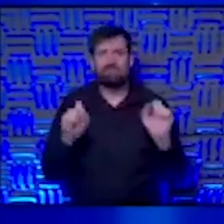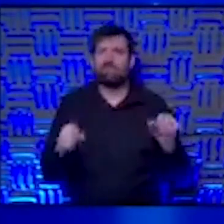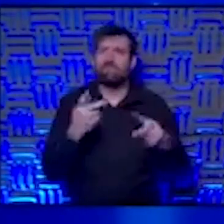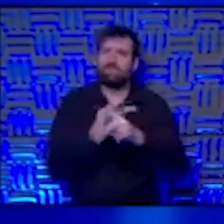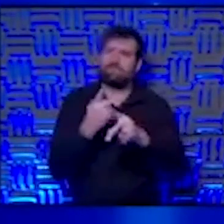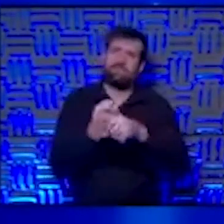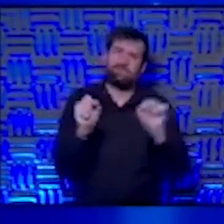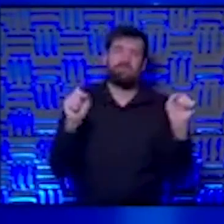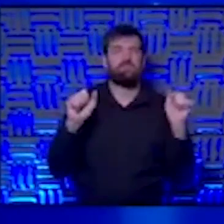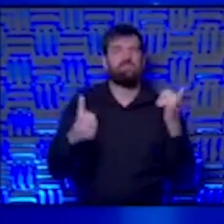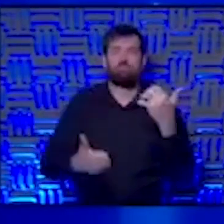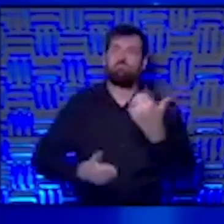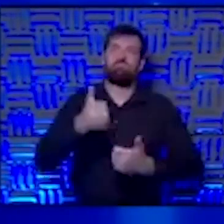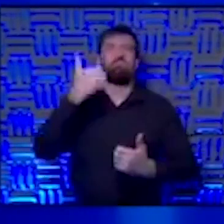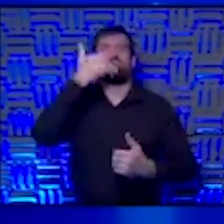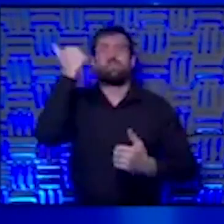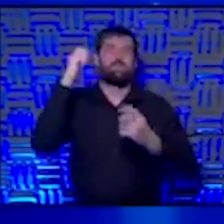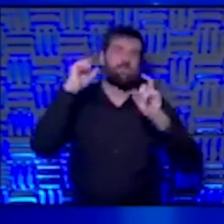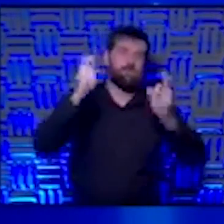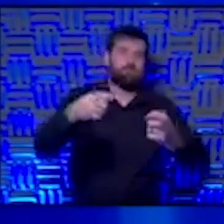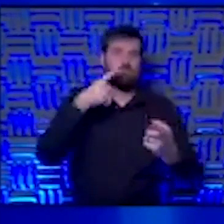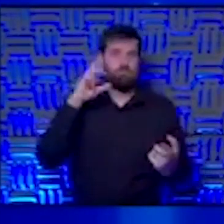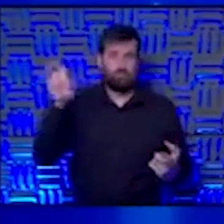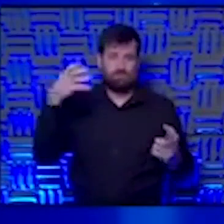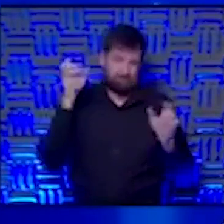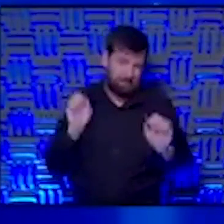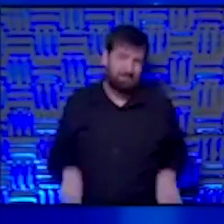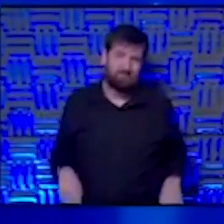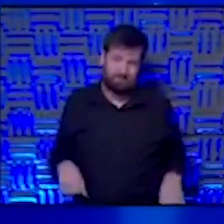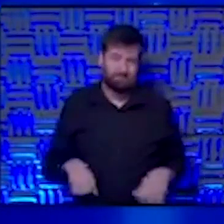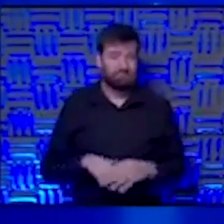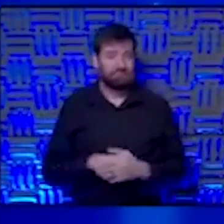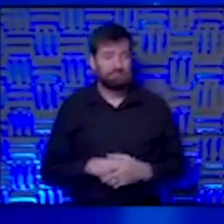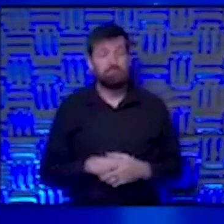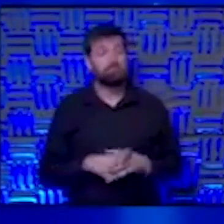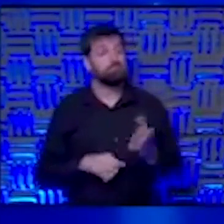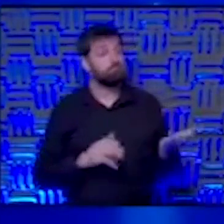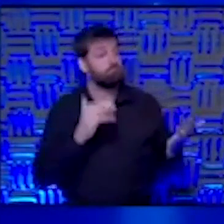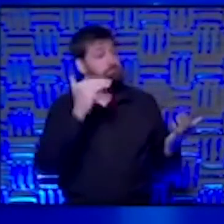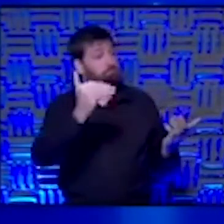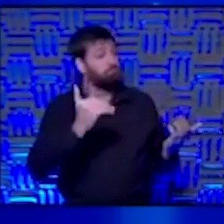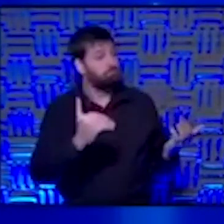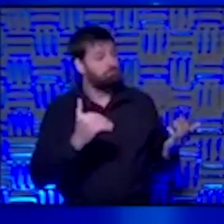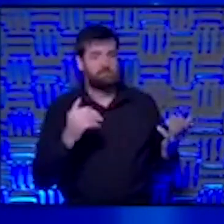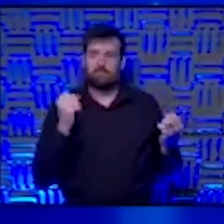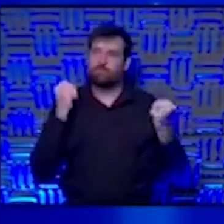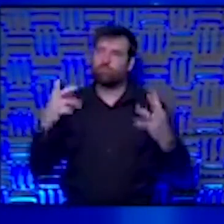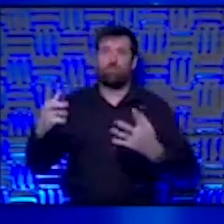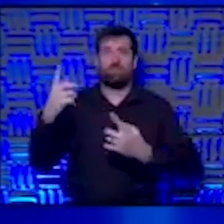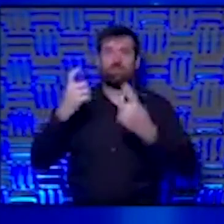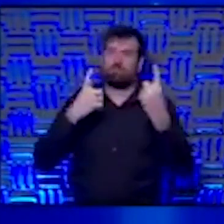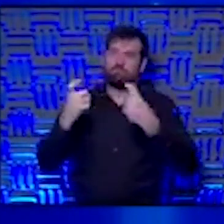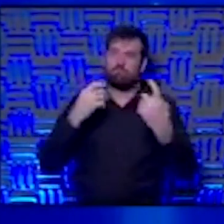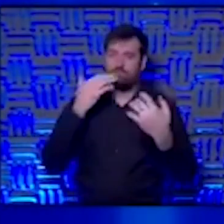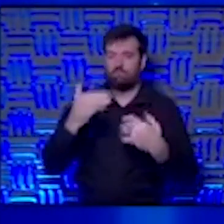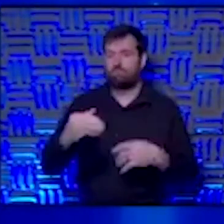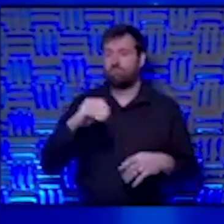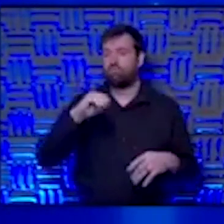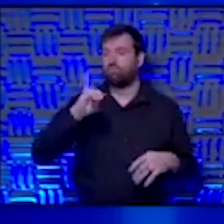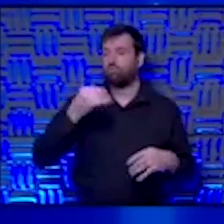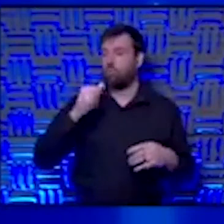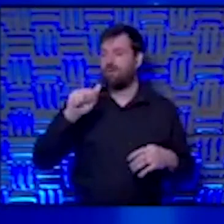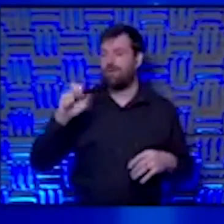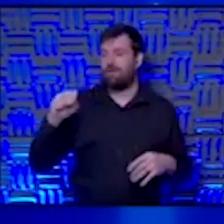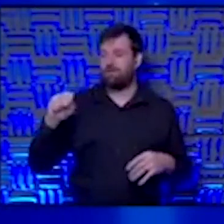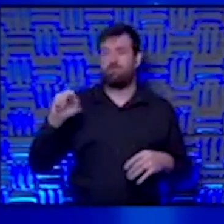greatest gift that you can give for Christmas, Jess. Okay, so many good questions. Joanne